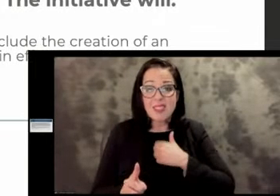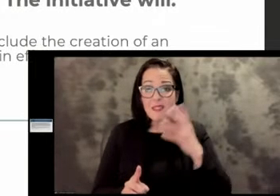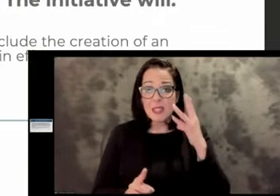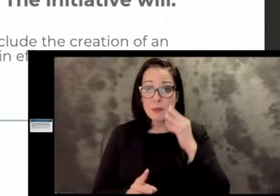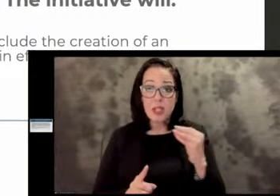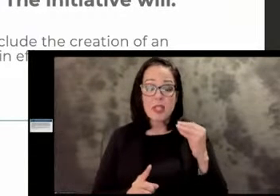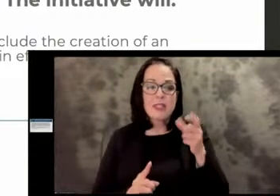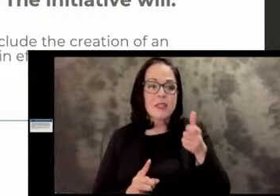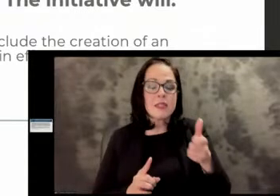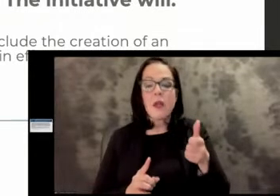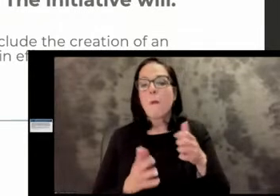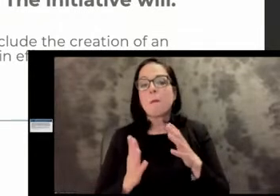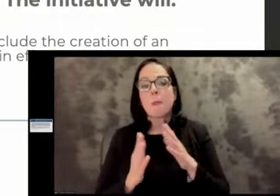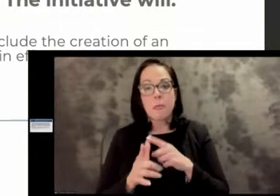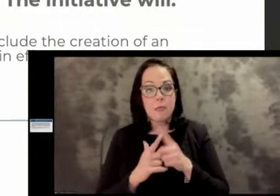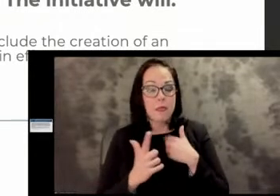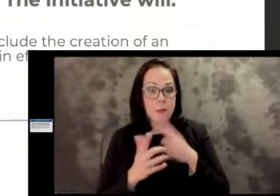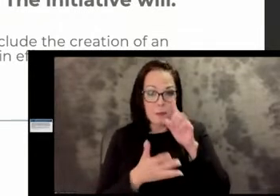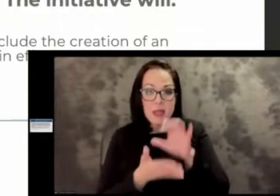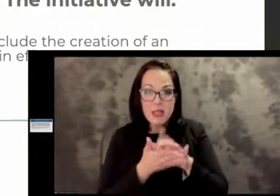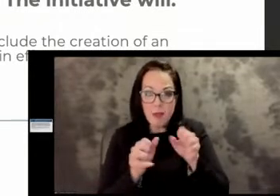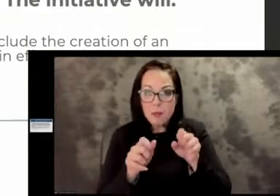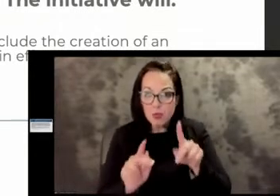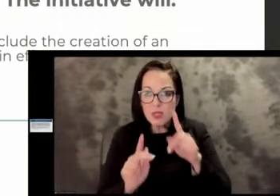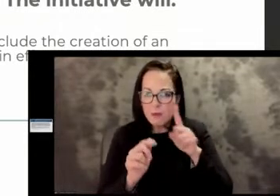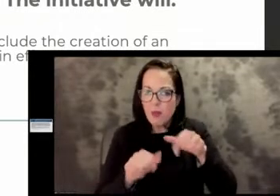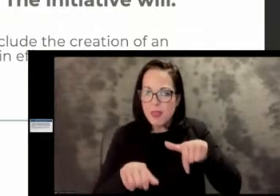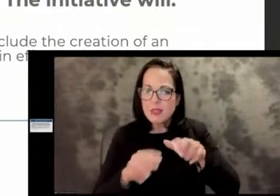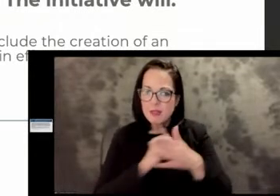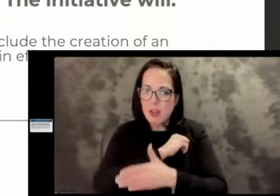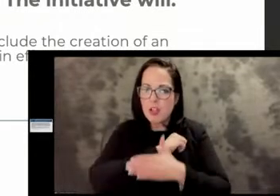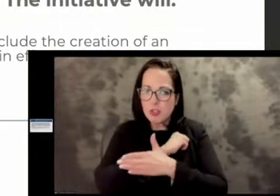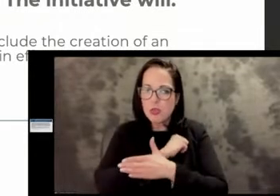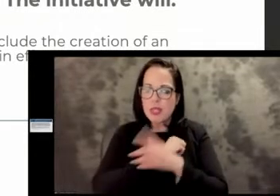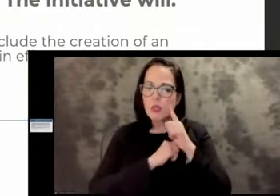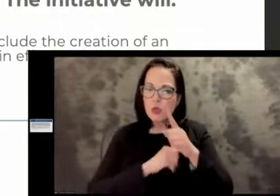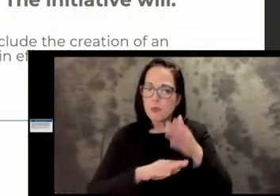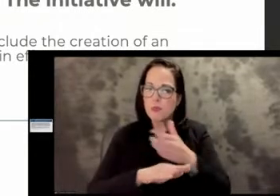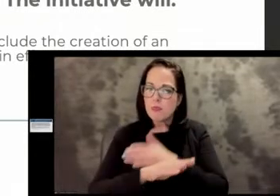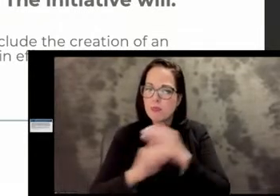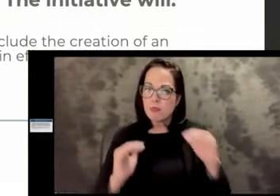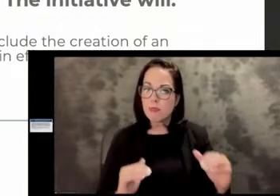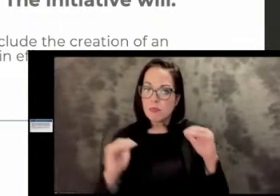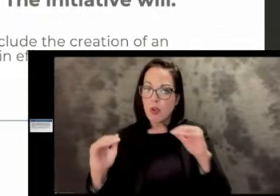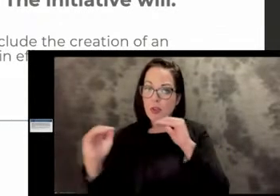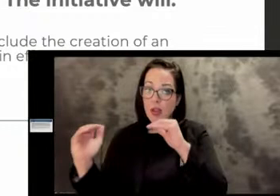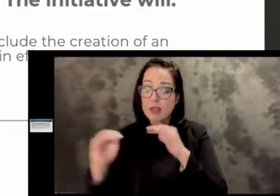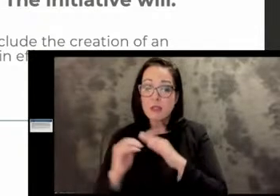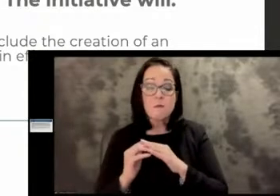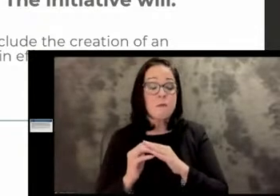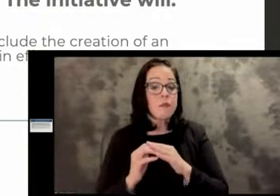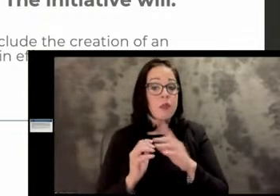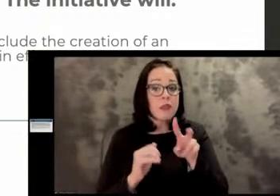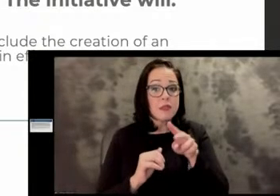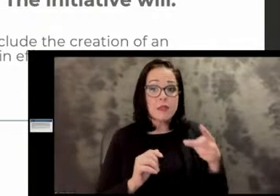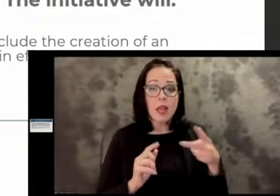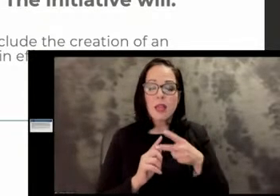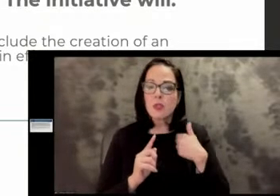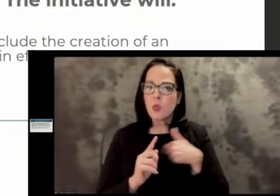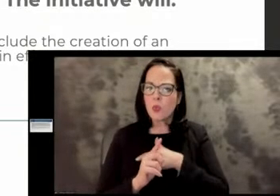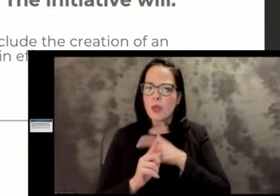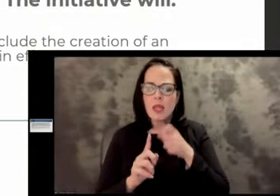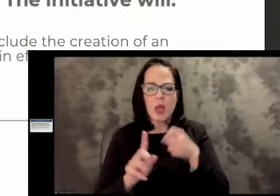impacts of such efforts and believe there's opportunity for our country to make that same progress. Second, we recommend the federal government launch a